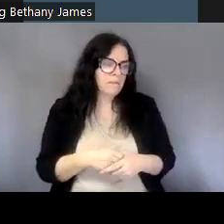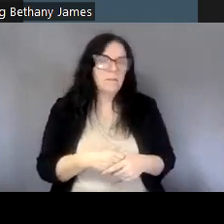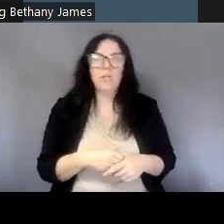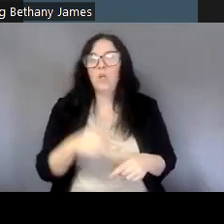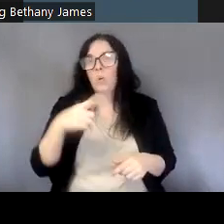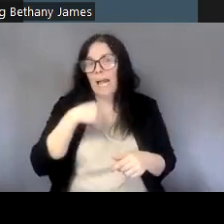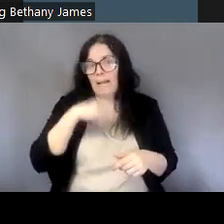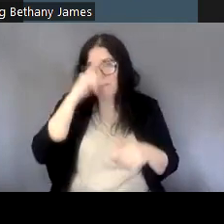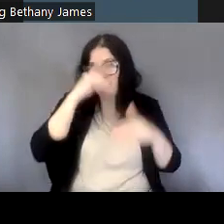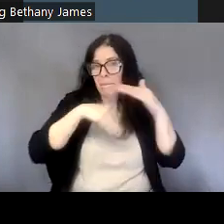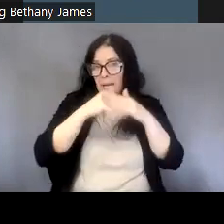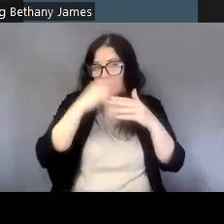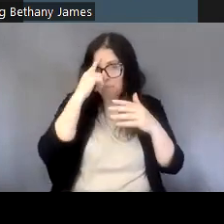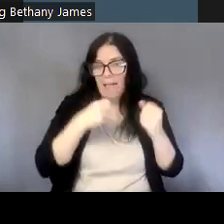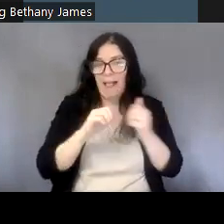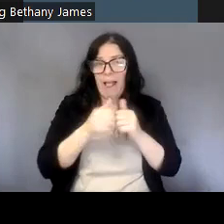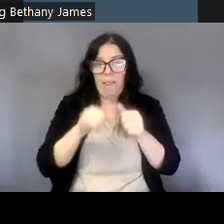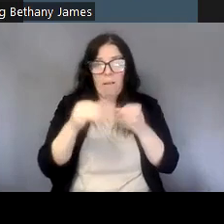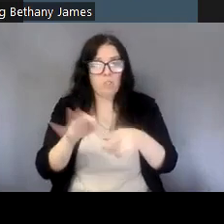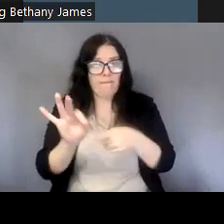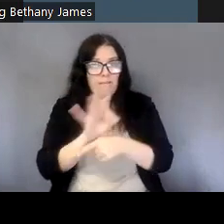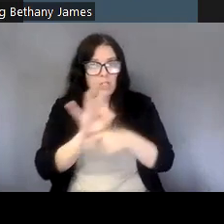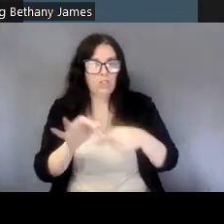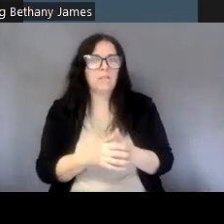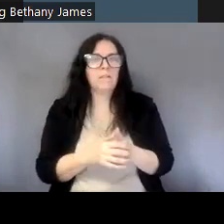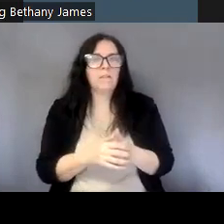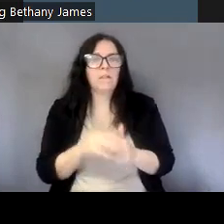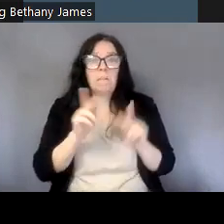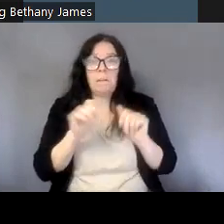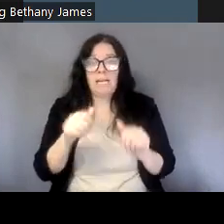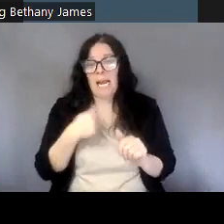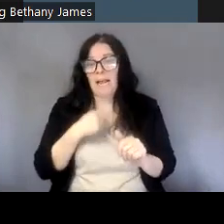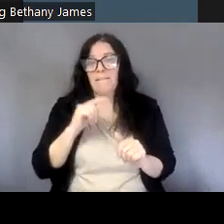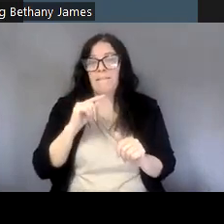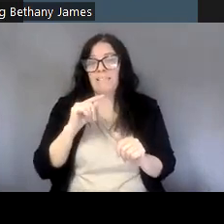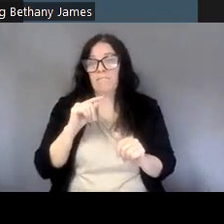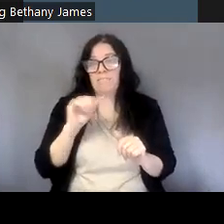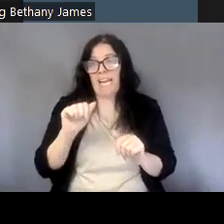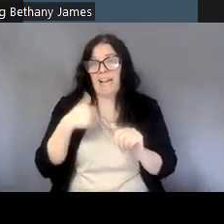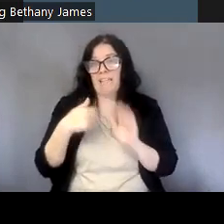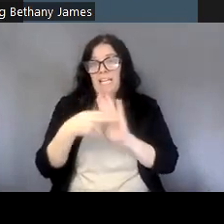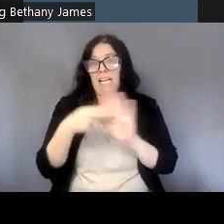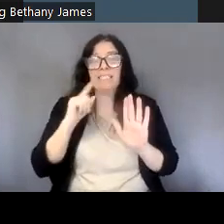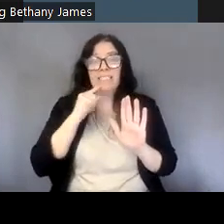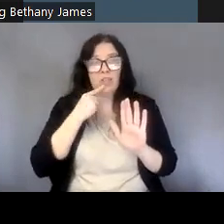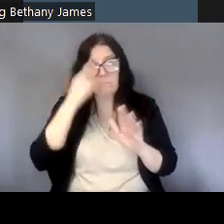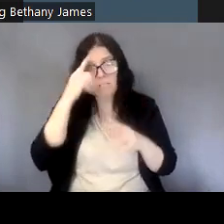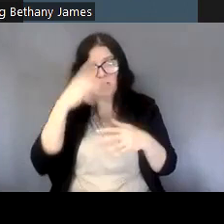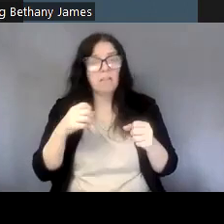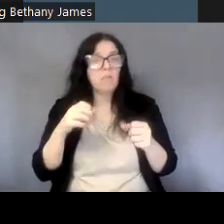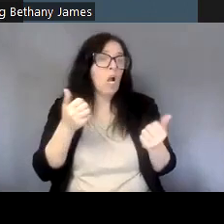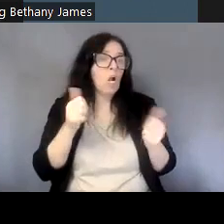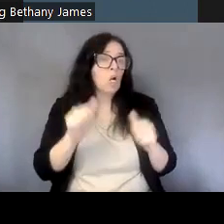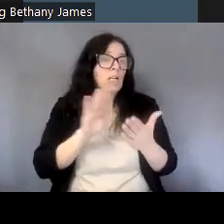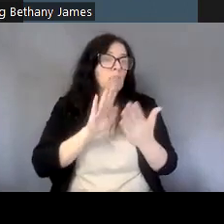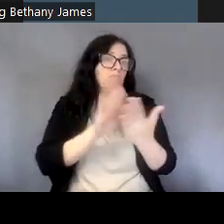how that individual is functioning. People can have a diagnosis of serious mental illness, but they can be coping well. They can